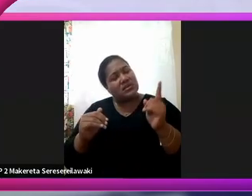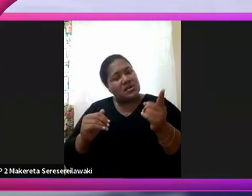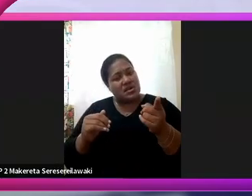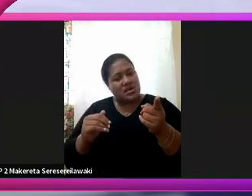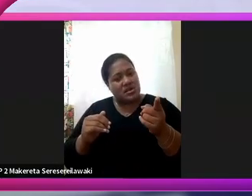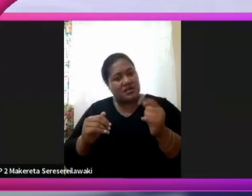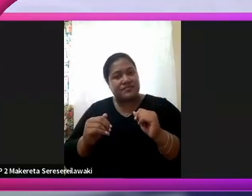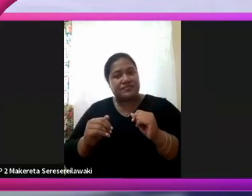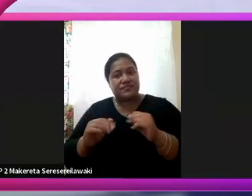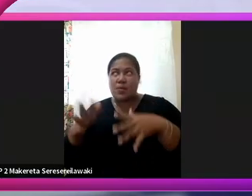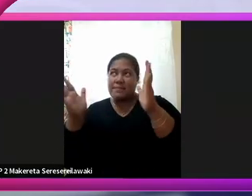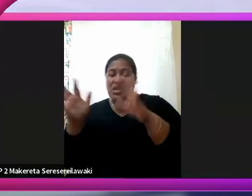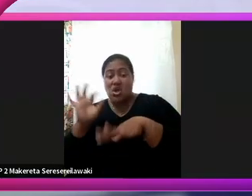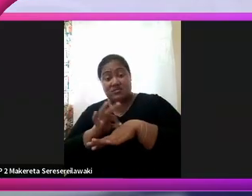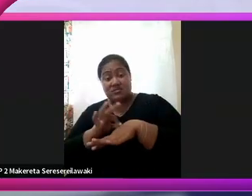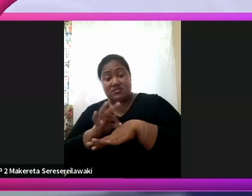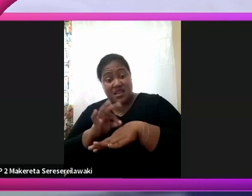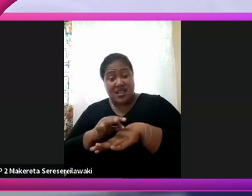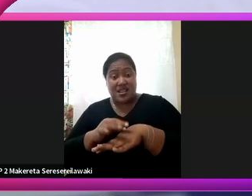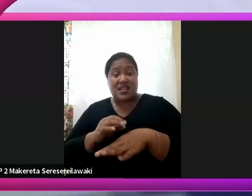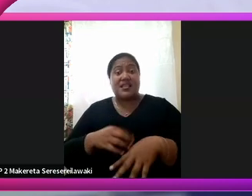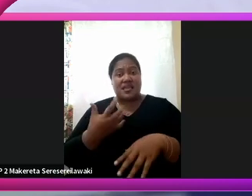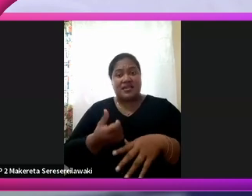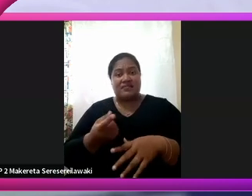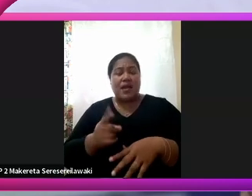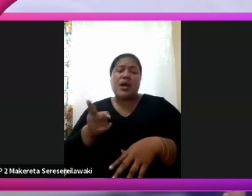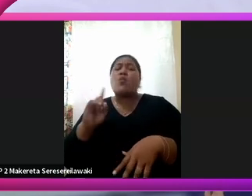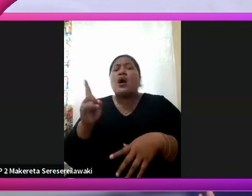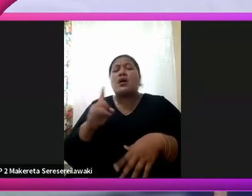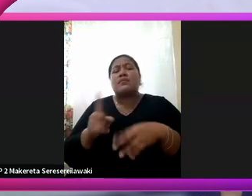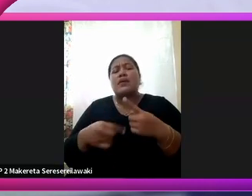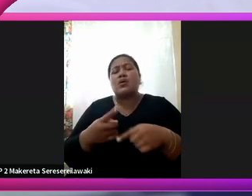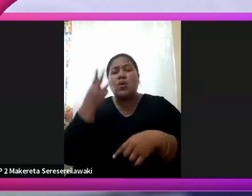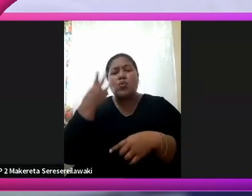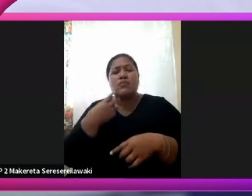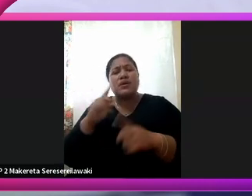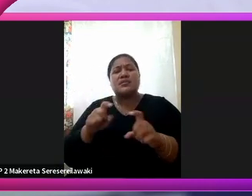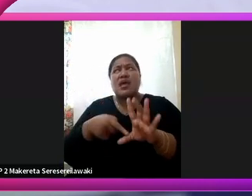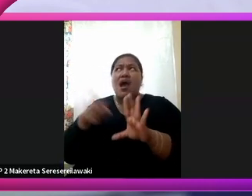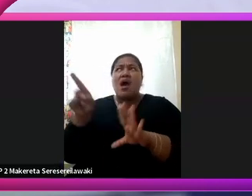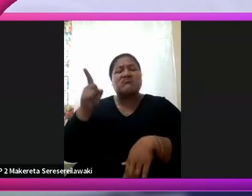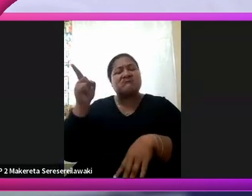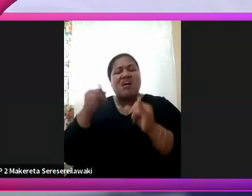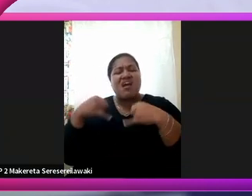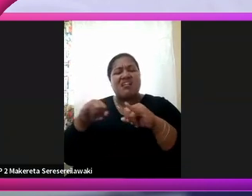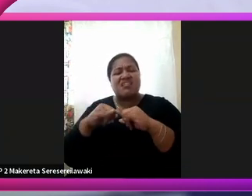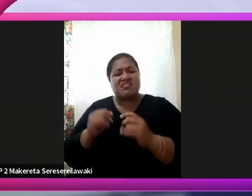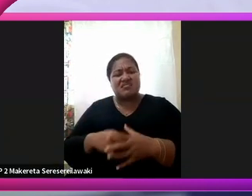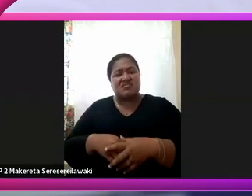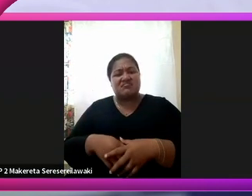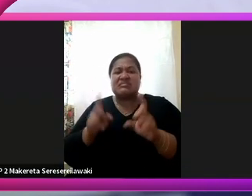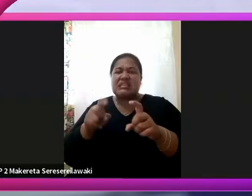the big hospital, the tertiary hospital here. But what about the woman stay in the outer island, in the rural